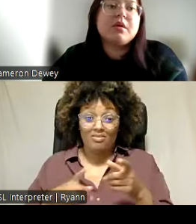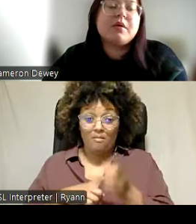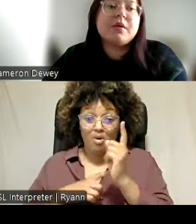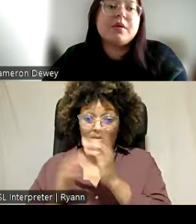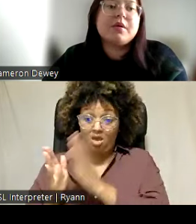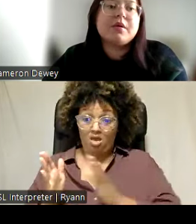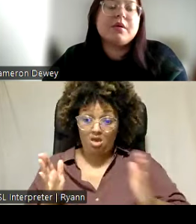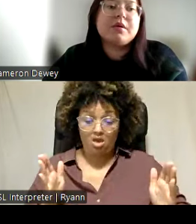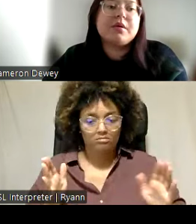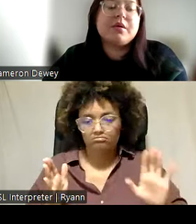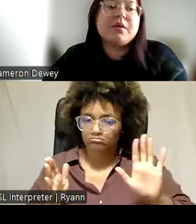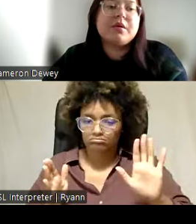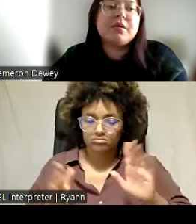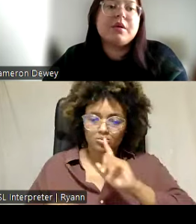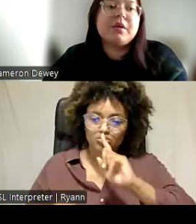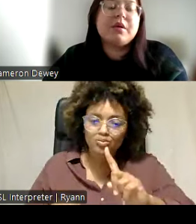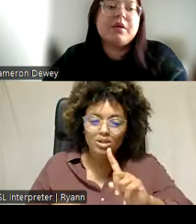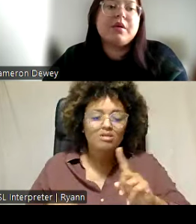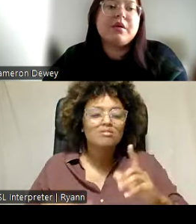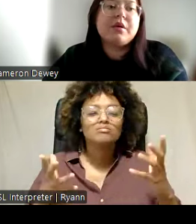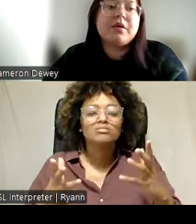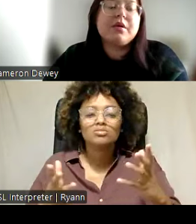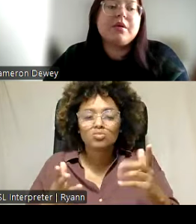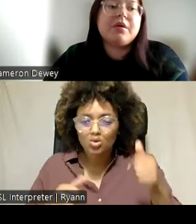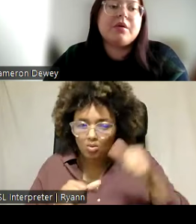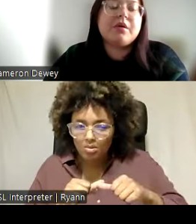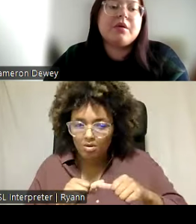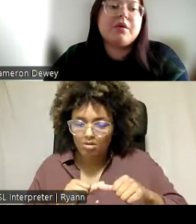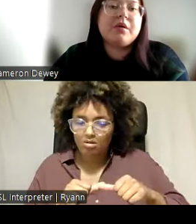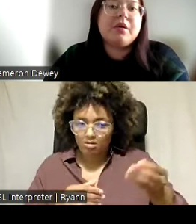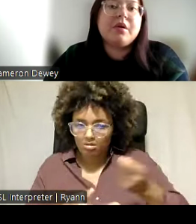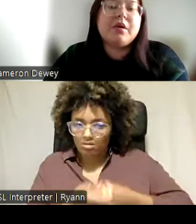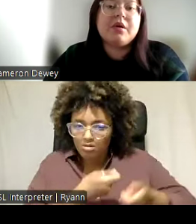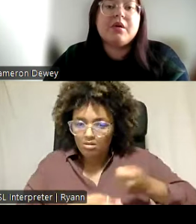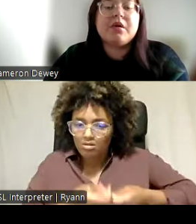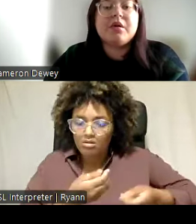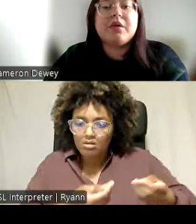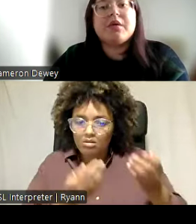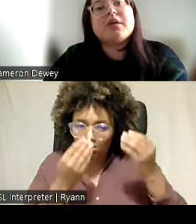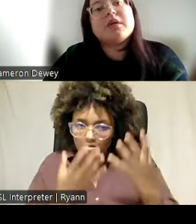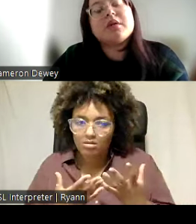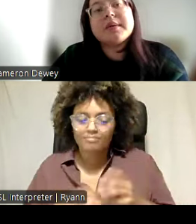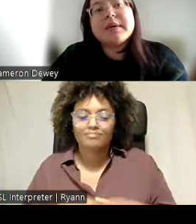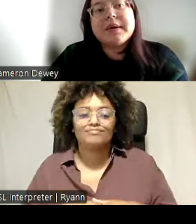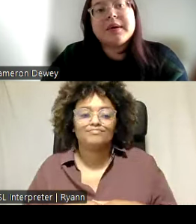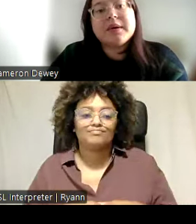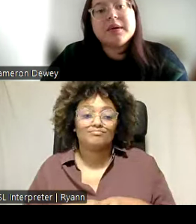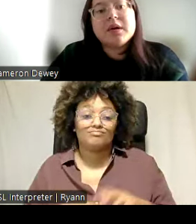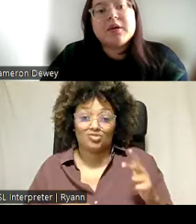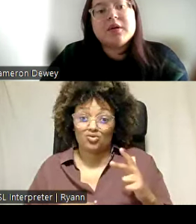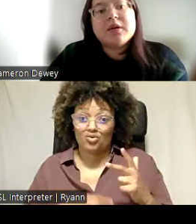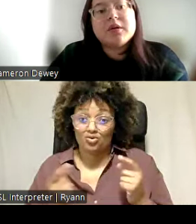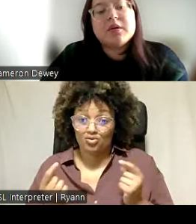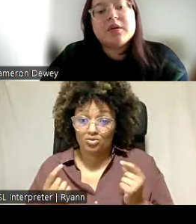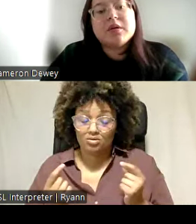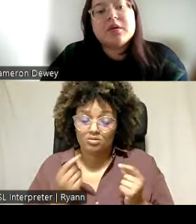actually recall, and then you can build on from there. And then step 3 would be to listen, right? Listen to what the survivor is